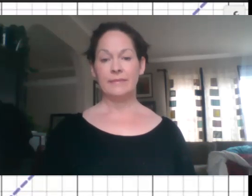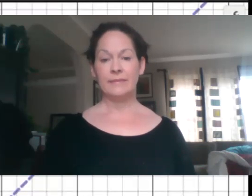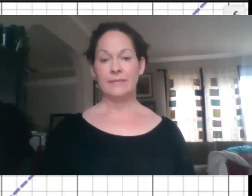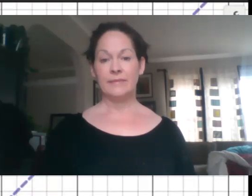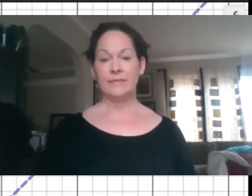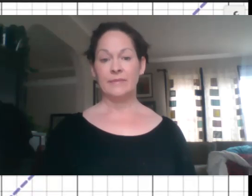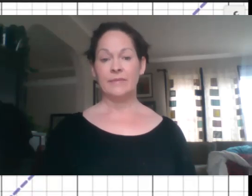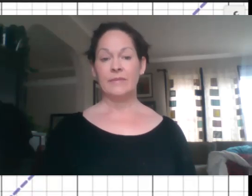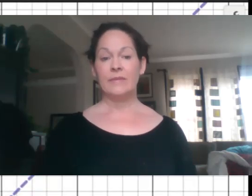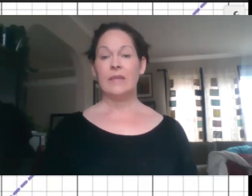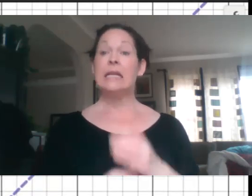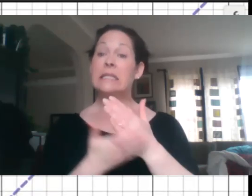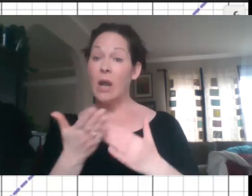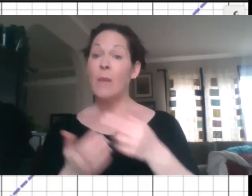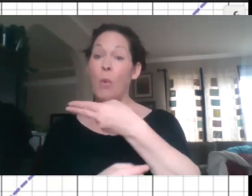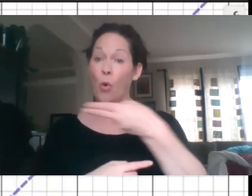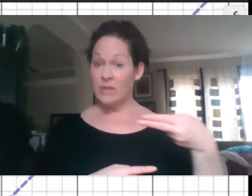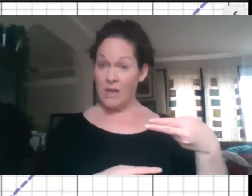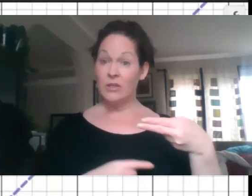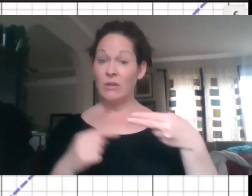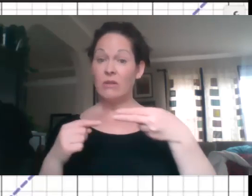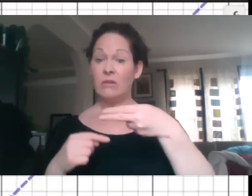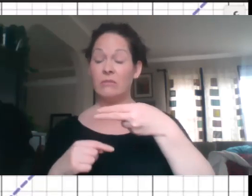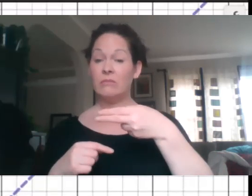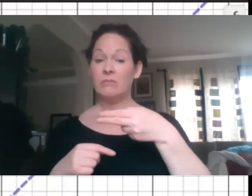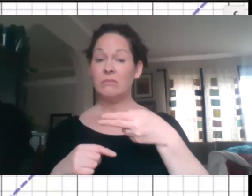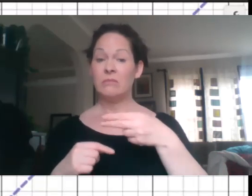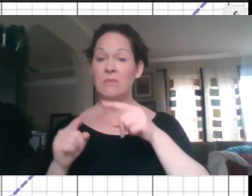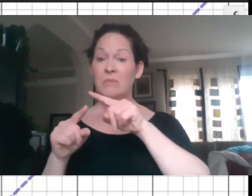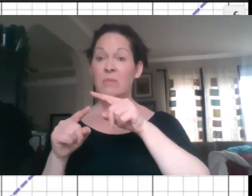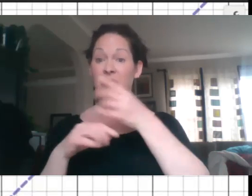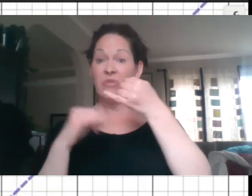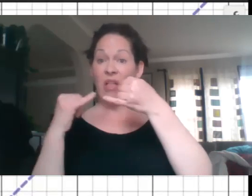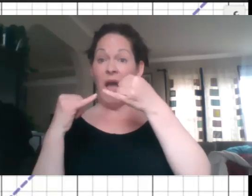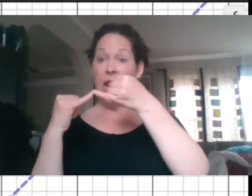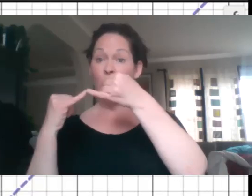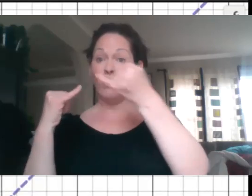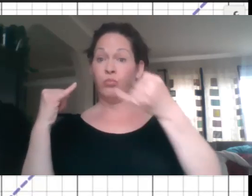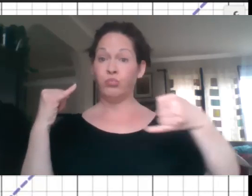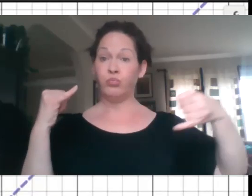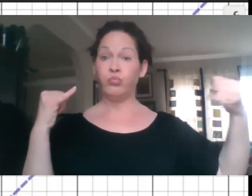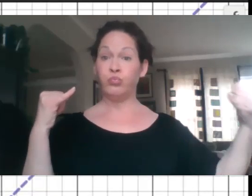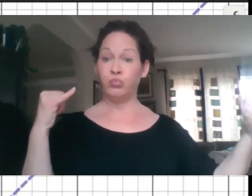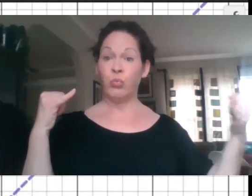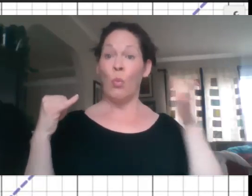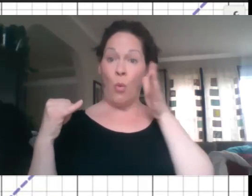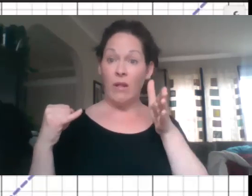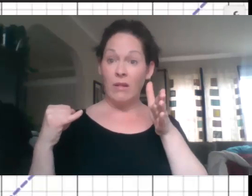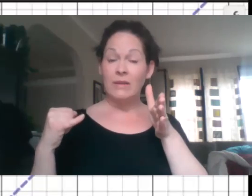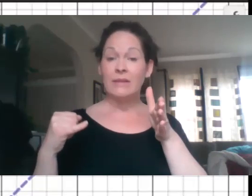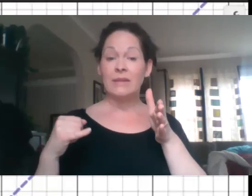Some horizontal asymptotes, they'll dip up above and come back across it, especially if these powers are even.